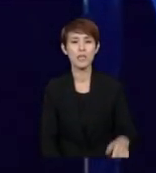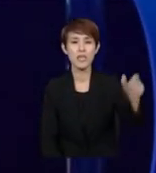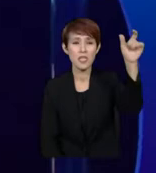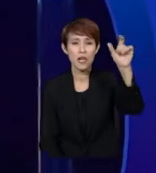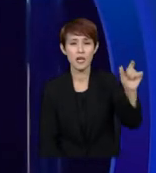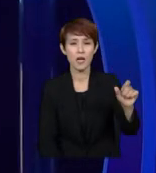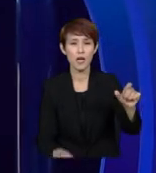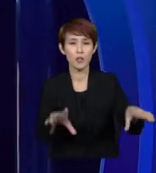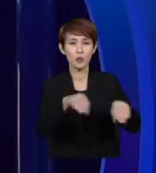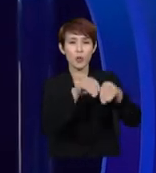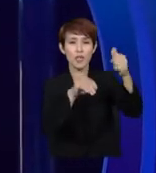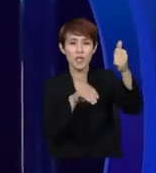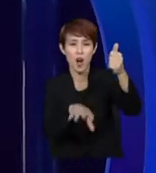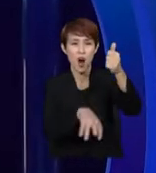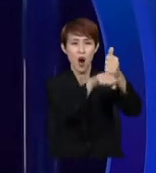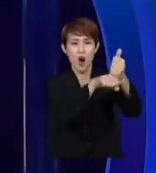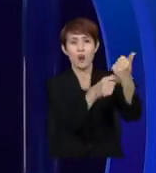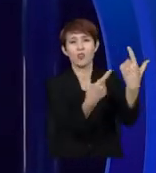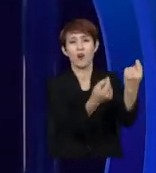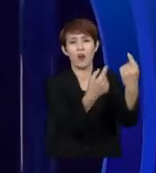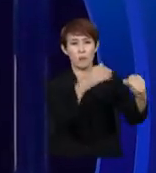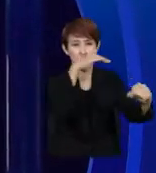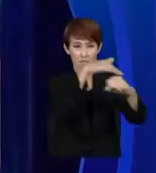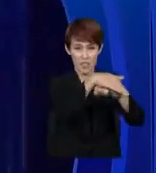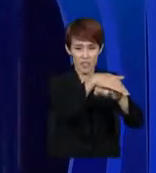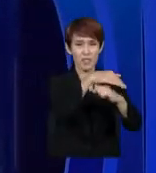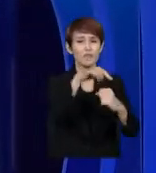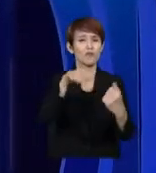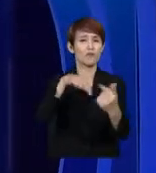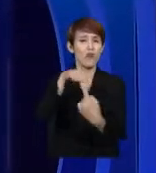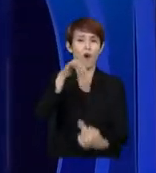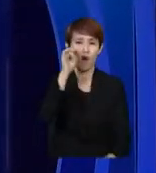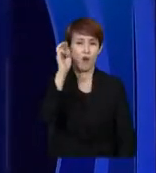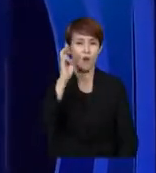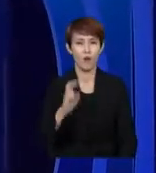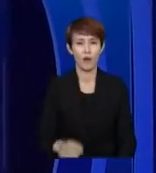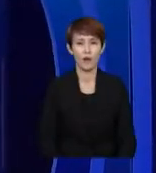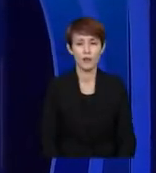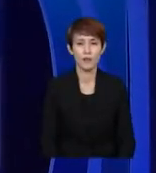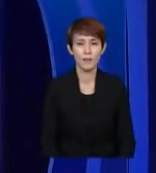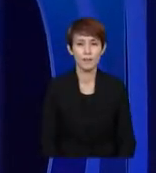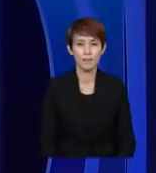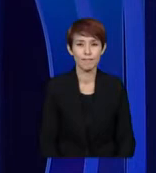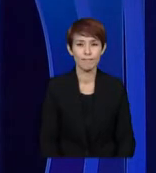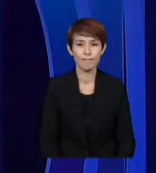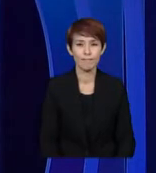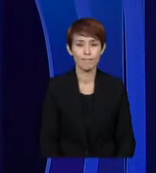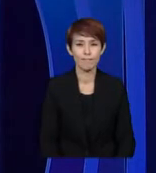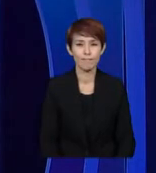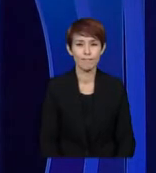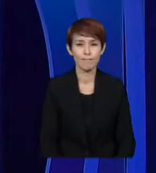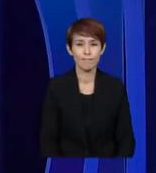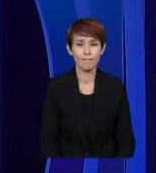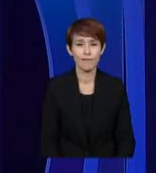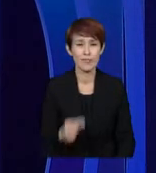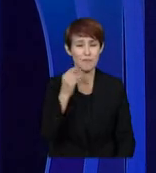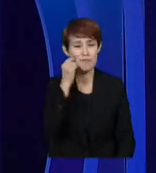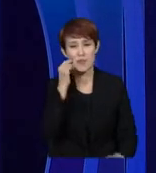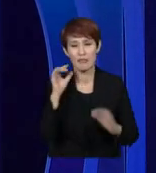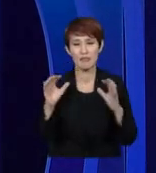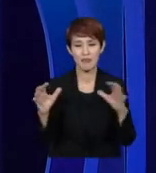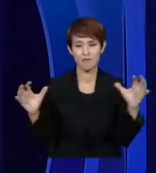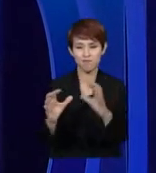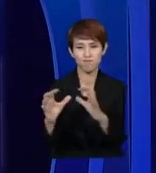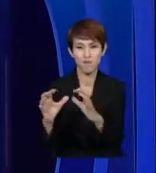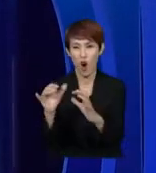on that sort of principle. If you go down that path, you are no longer going to have anything like a legitimate opposition or